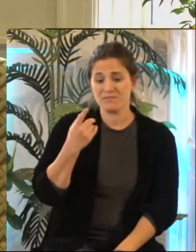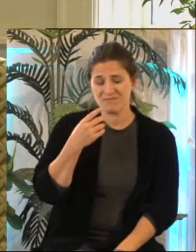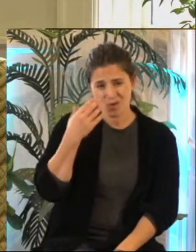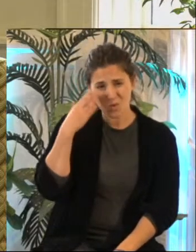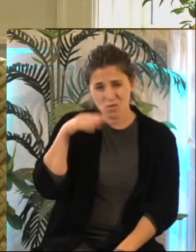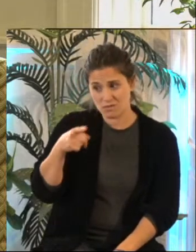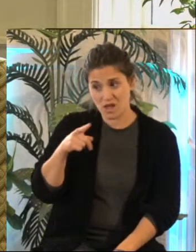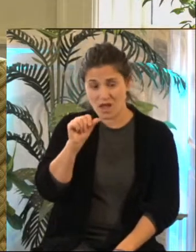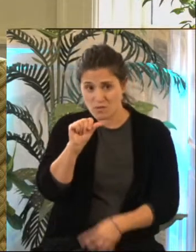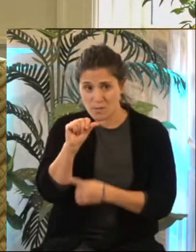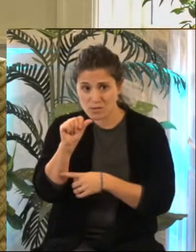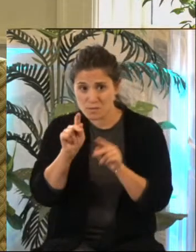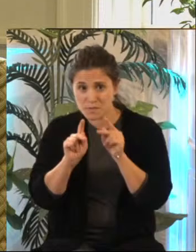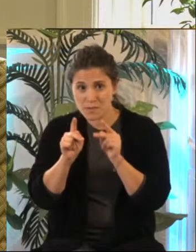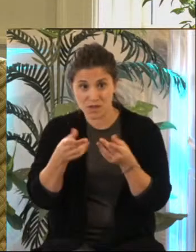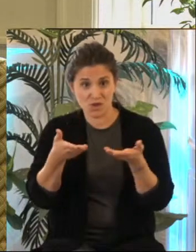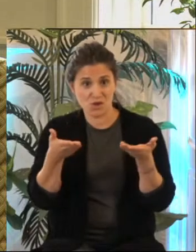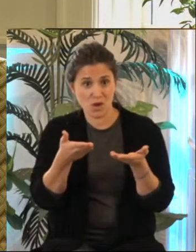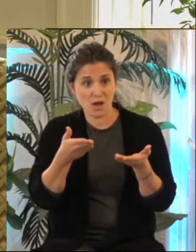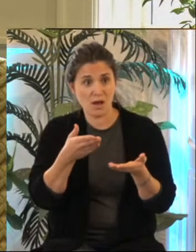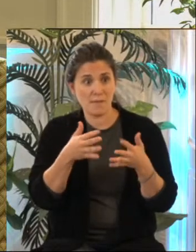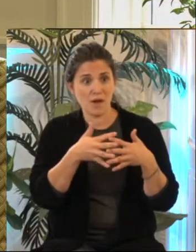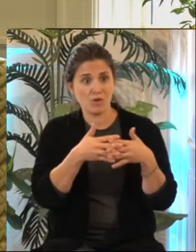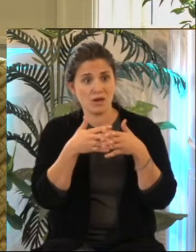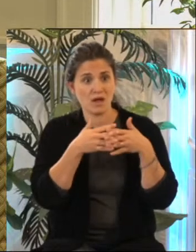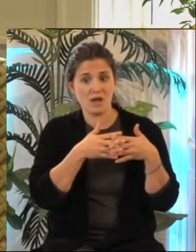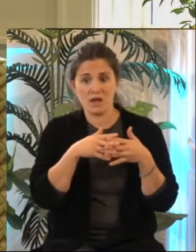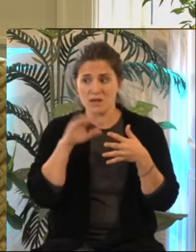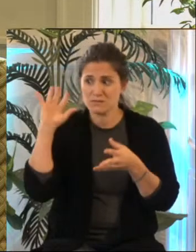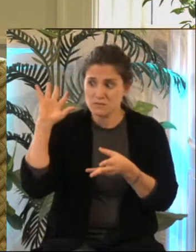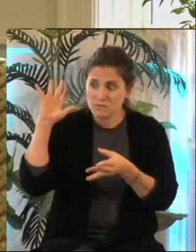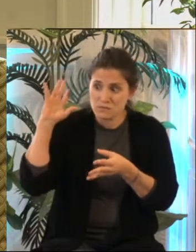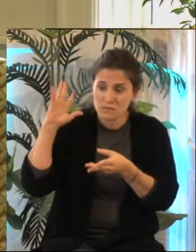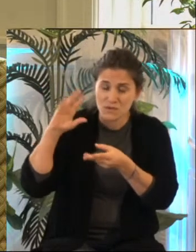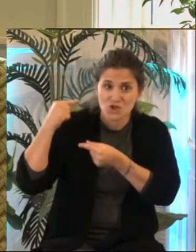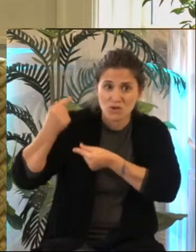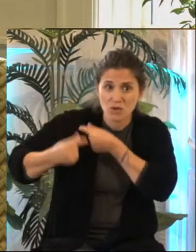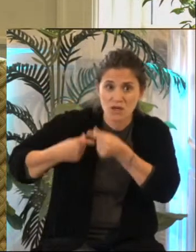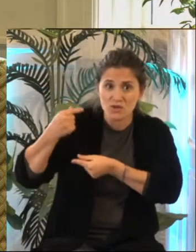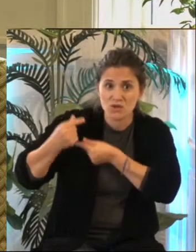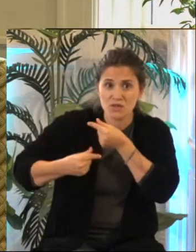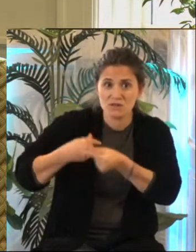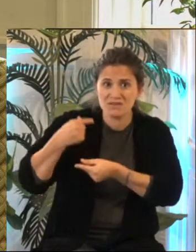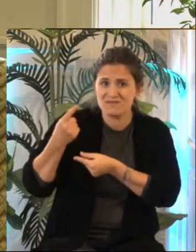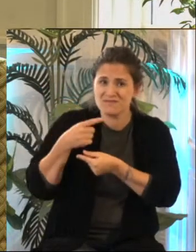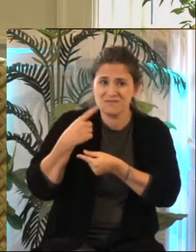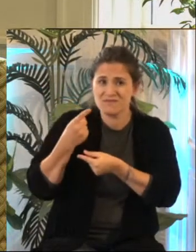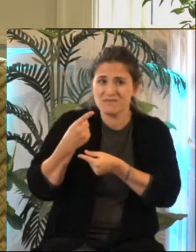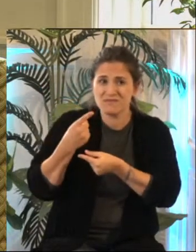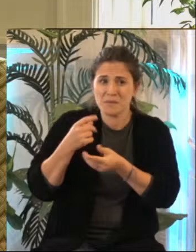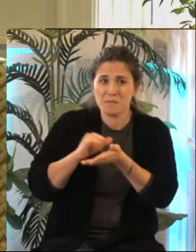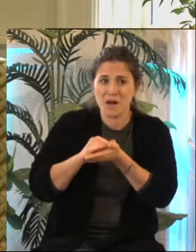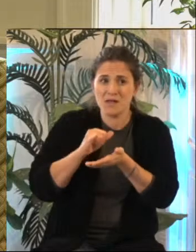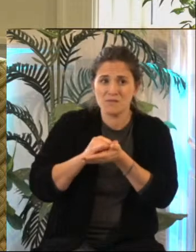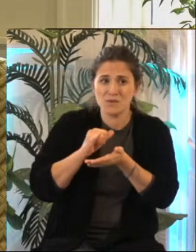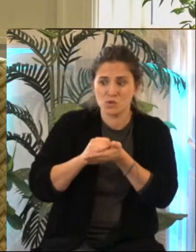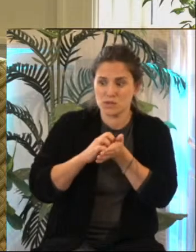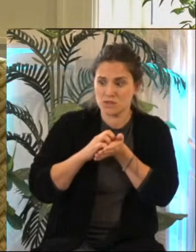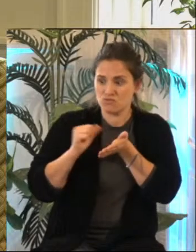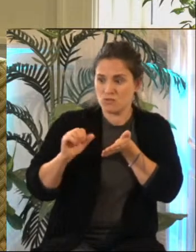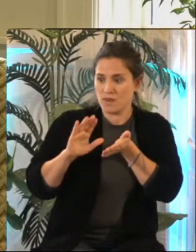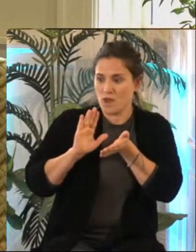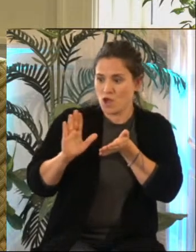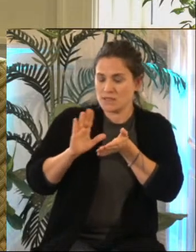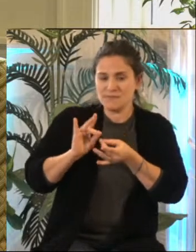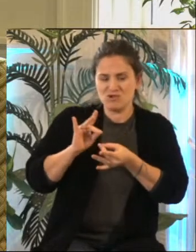much, Africans in America and the generations of African Americans have had an indelible spirit of creative